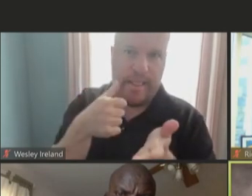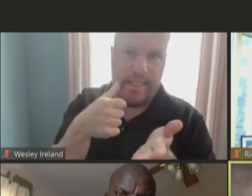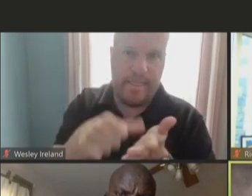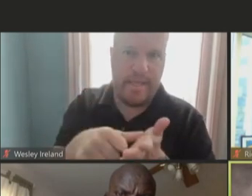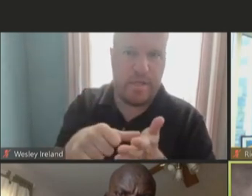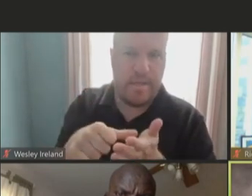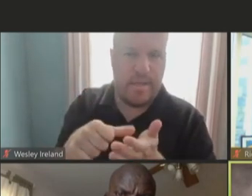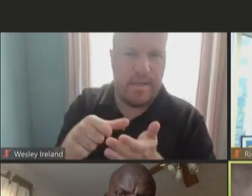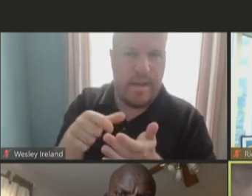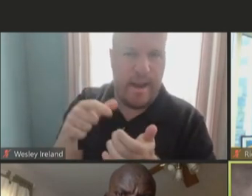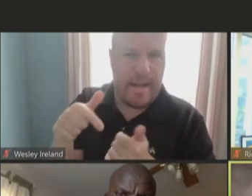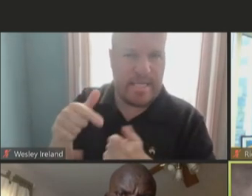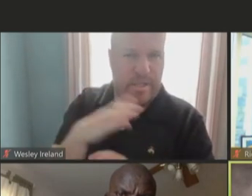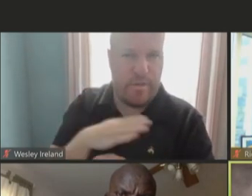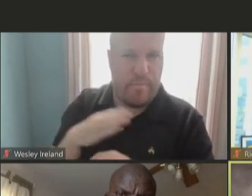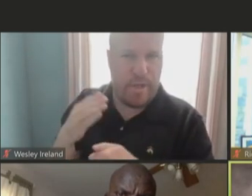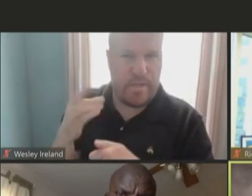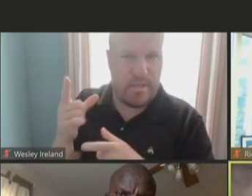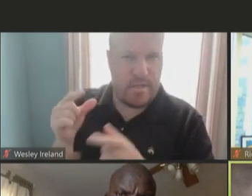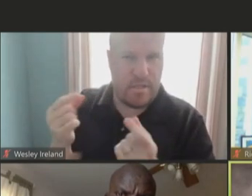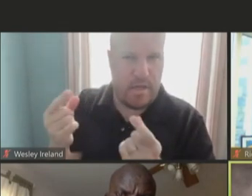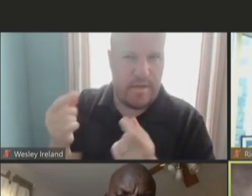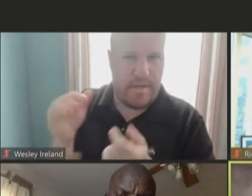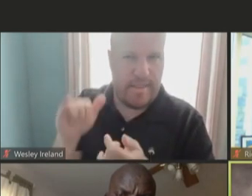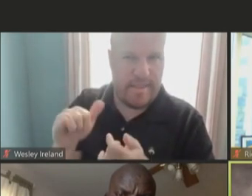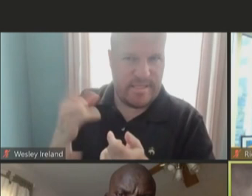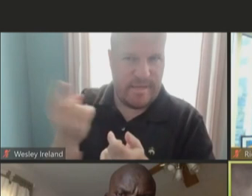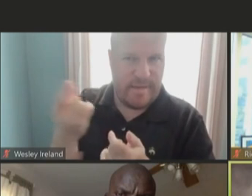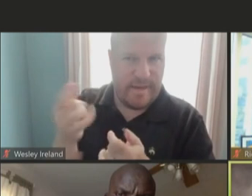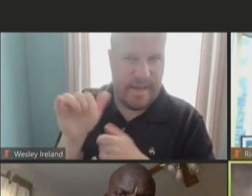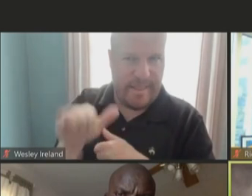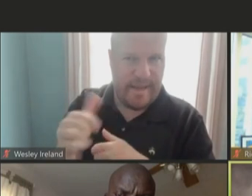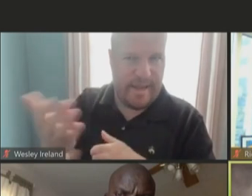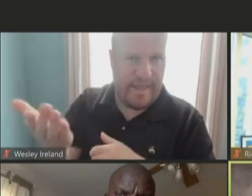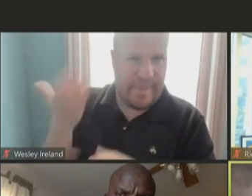board to make several different motions and regarding the letter.